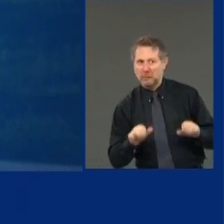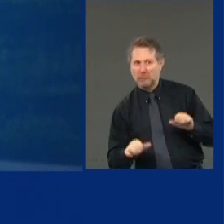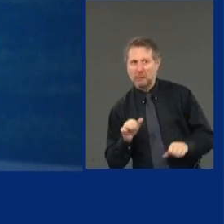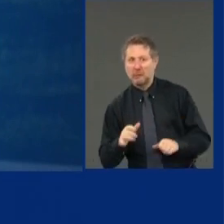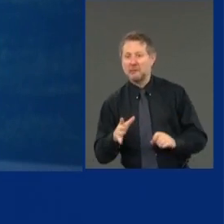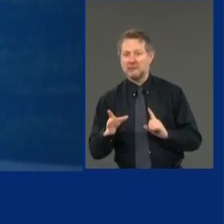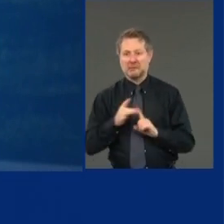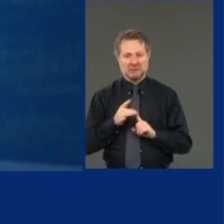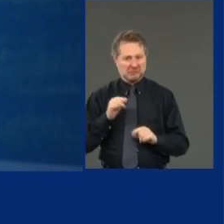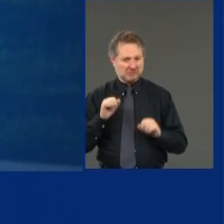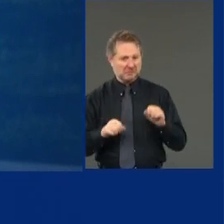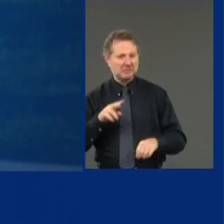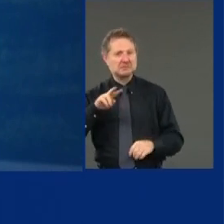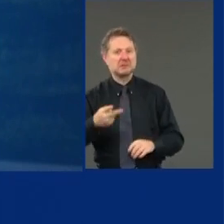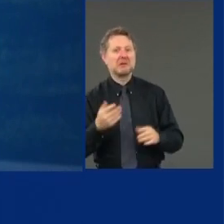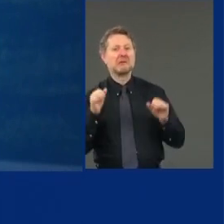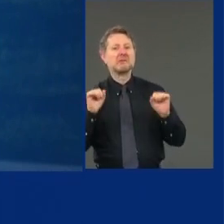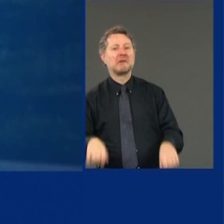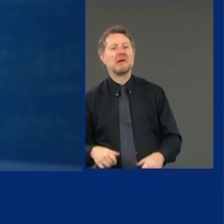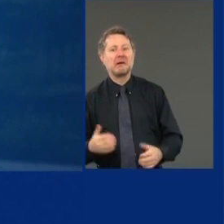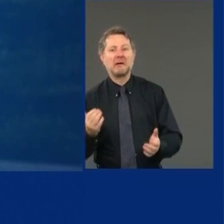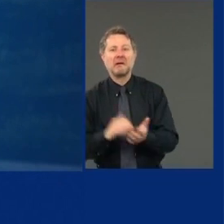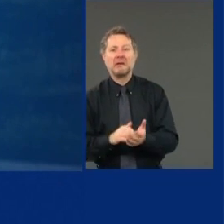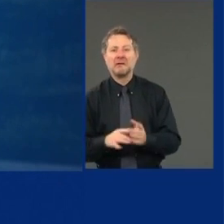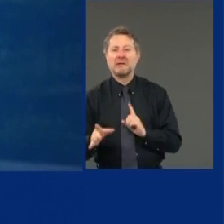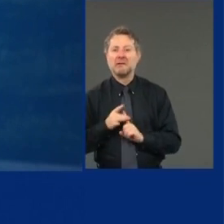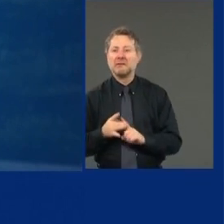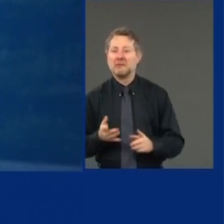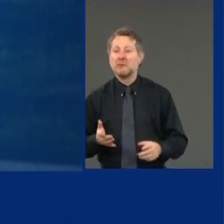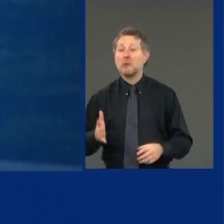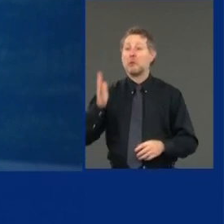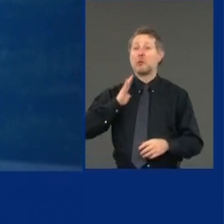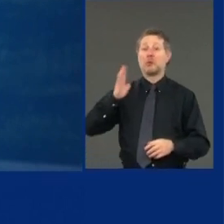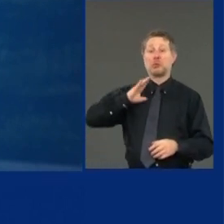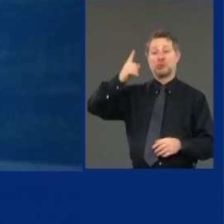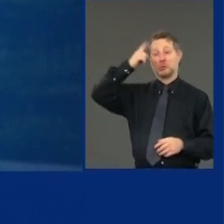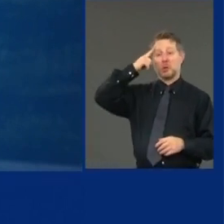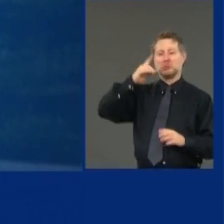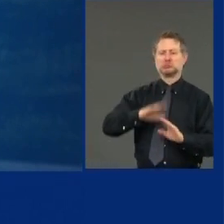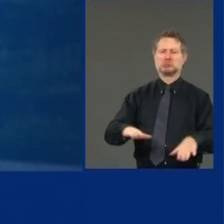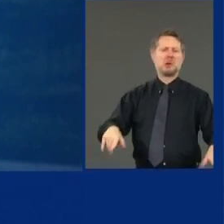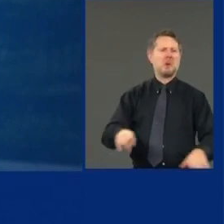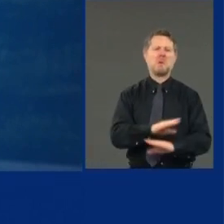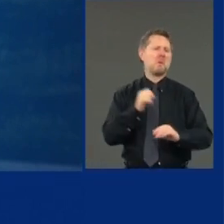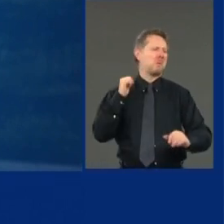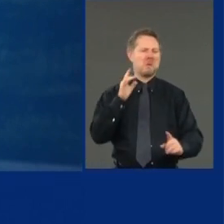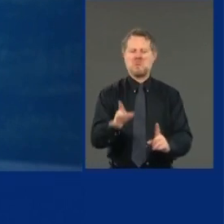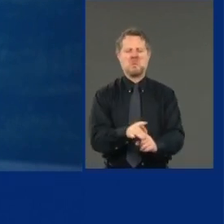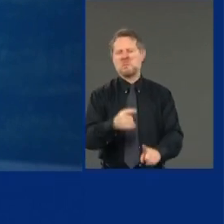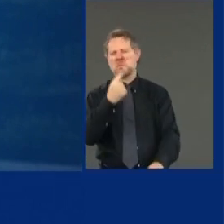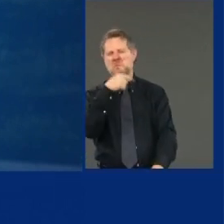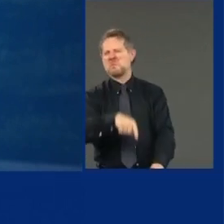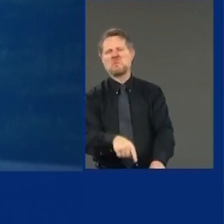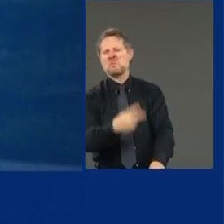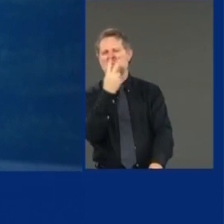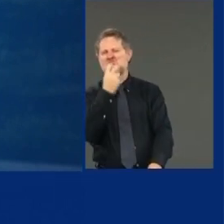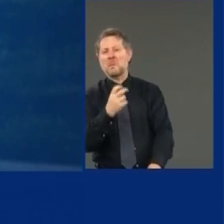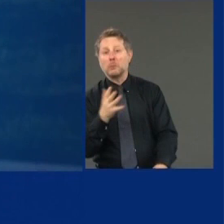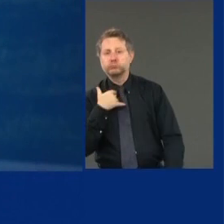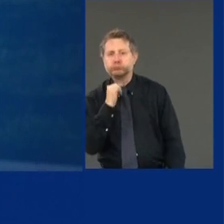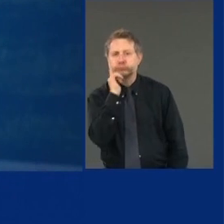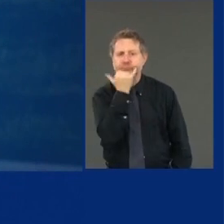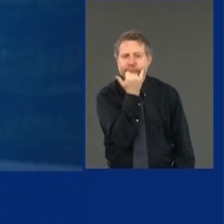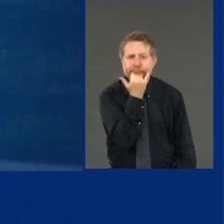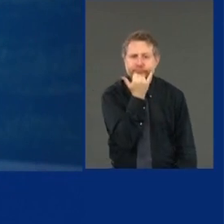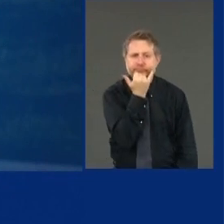antibodies. It started, children were not going to be affected by the coronavirus. Now we're not so sure